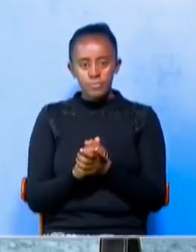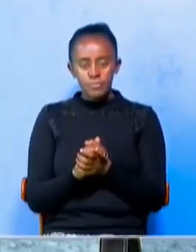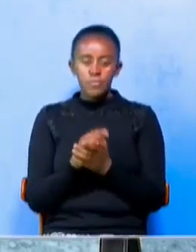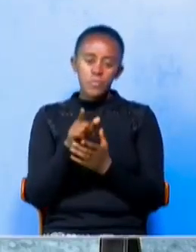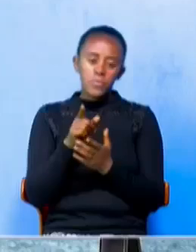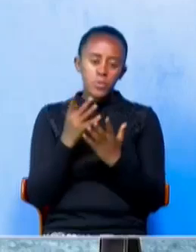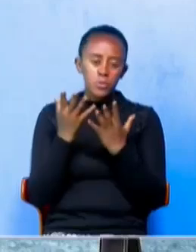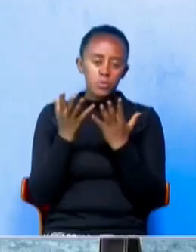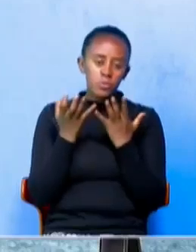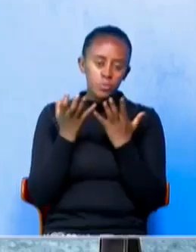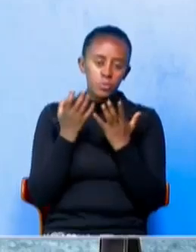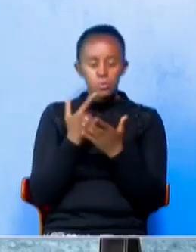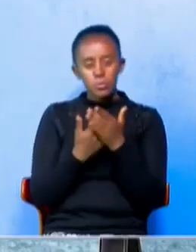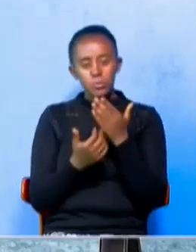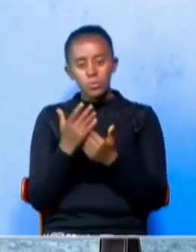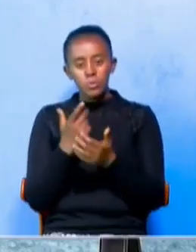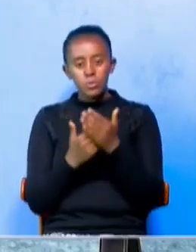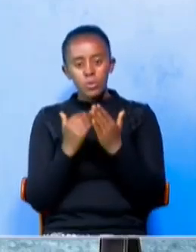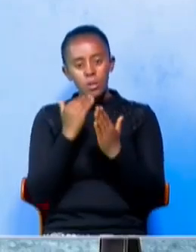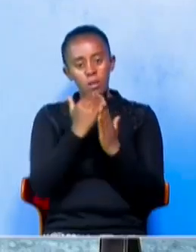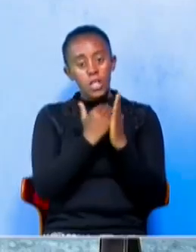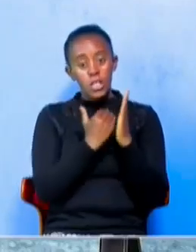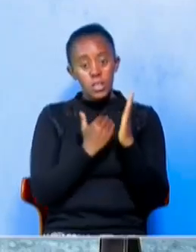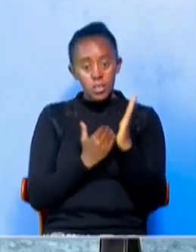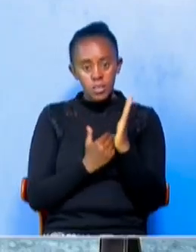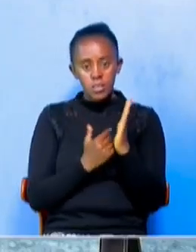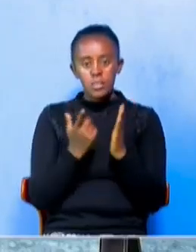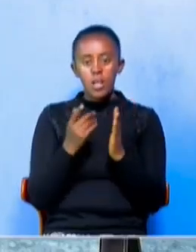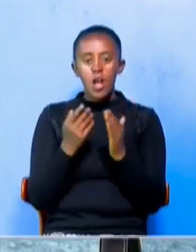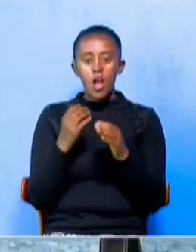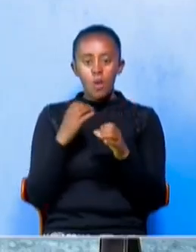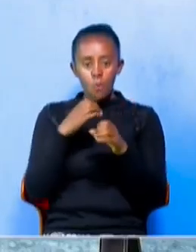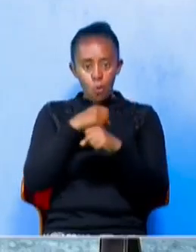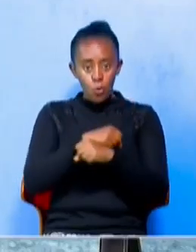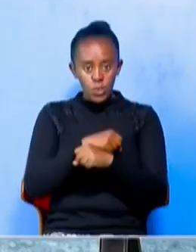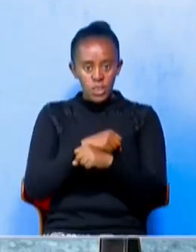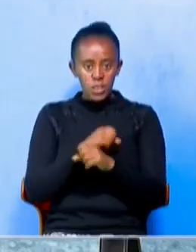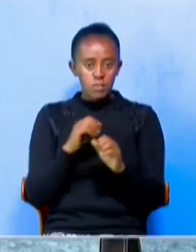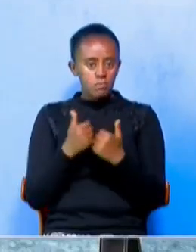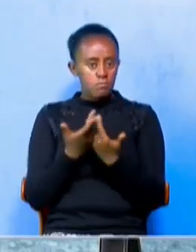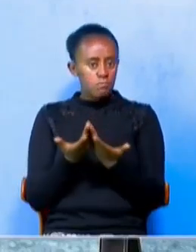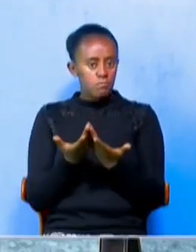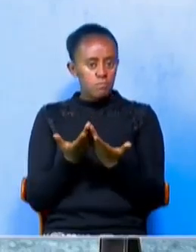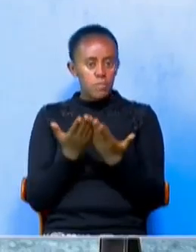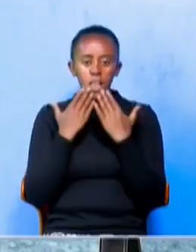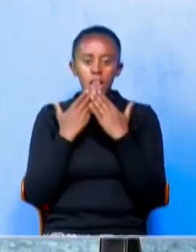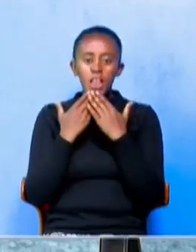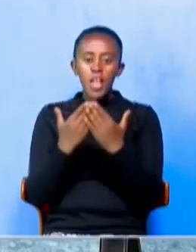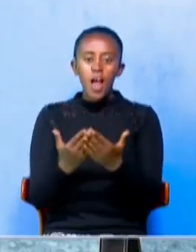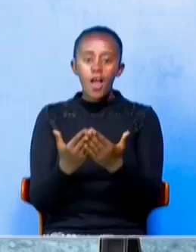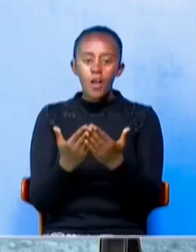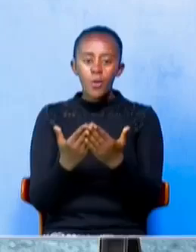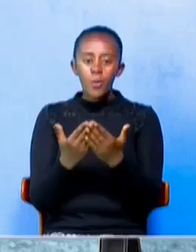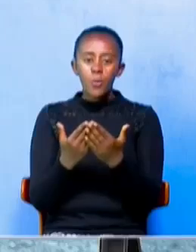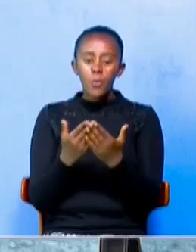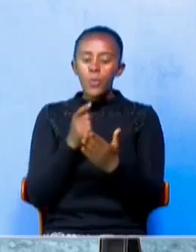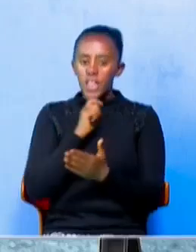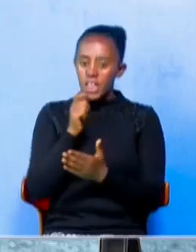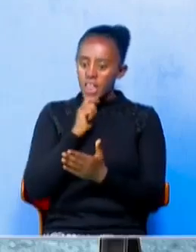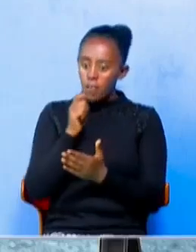about or list down some of the closing, the way how you thank your